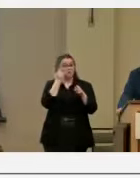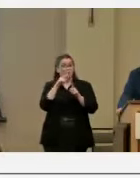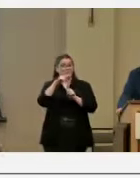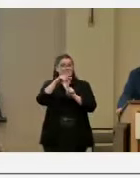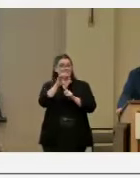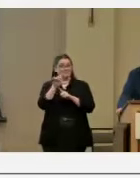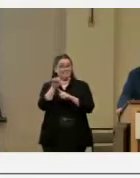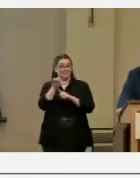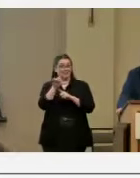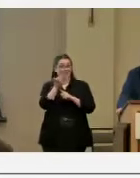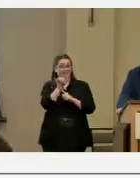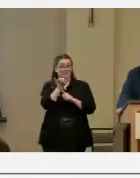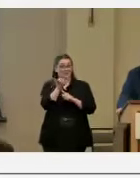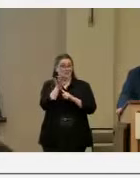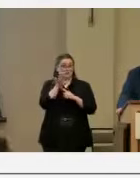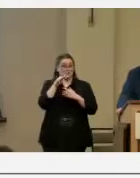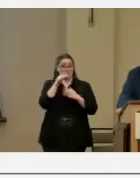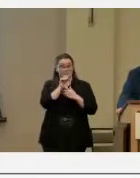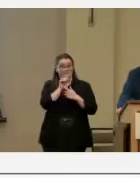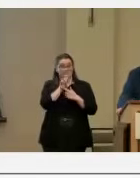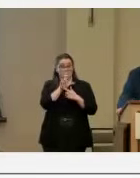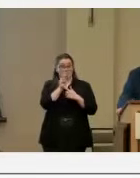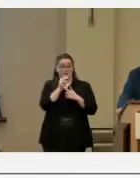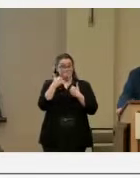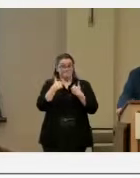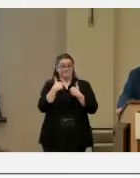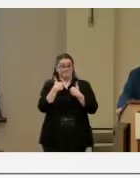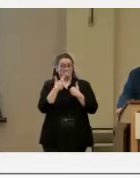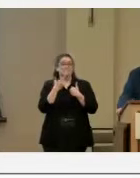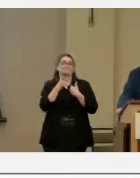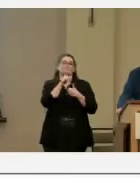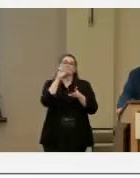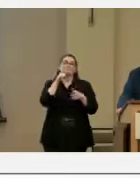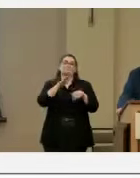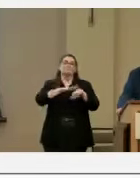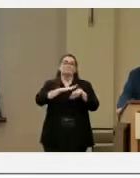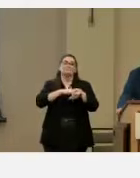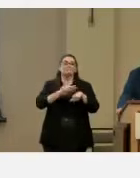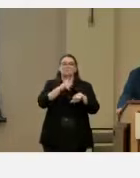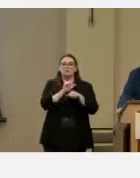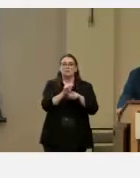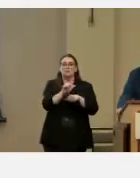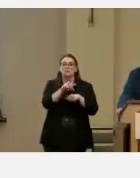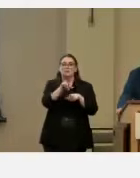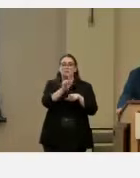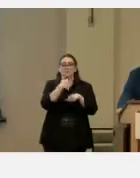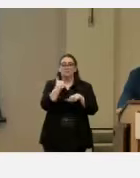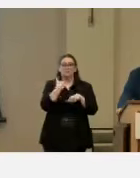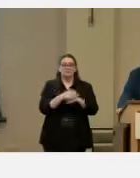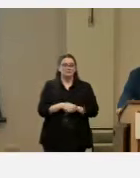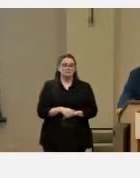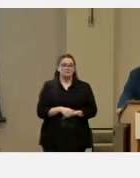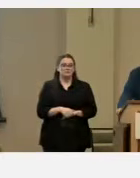T-cell antibodies floating in your serum, it's a sign that you really do have lupus.